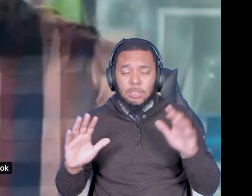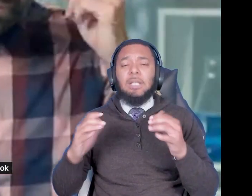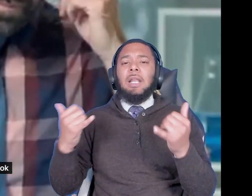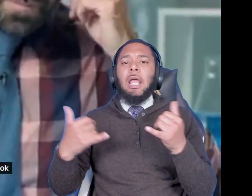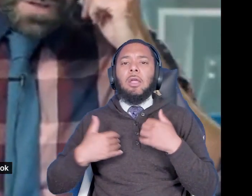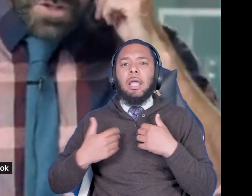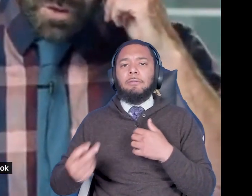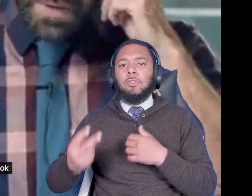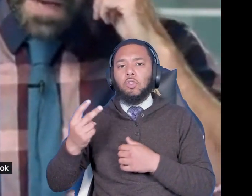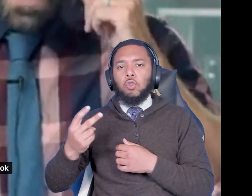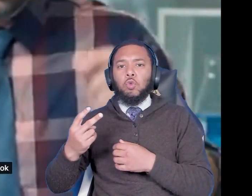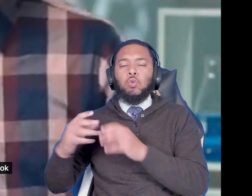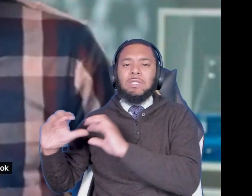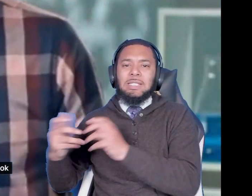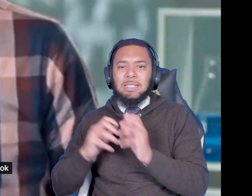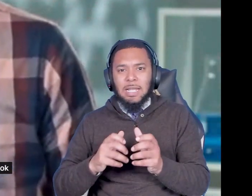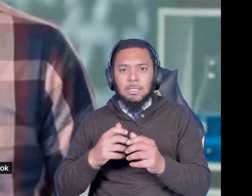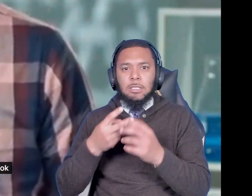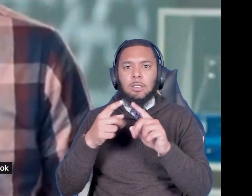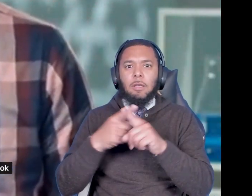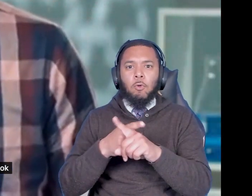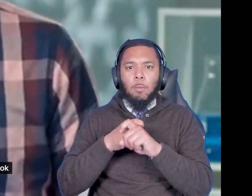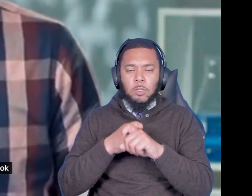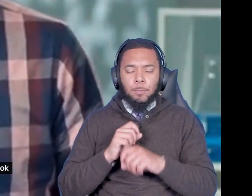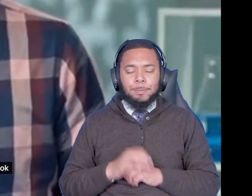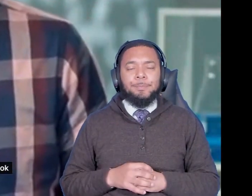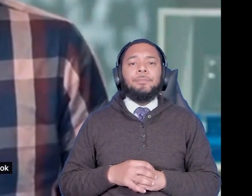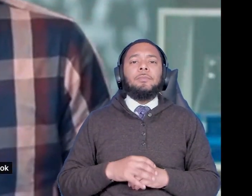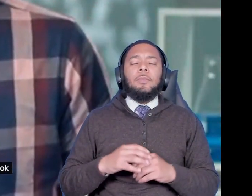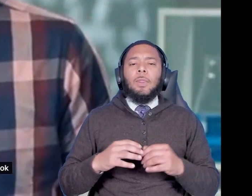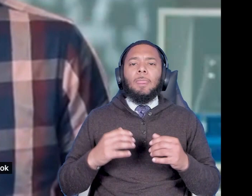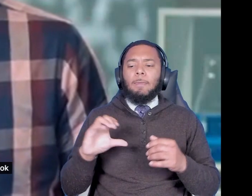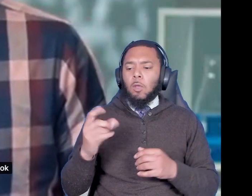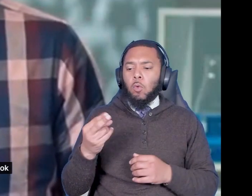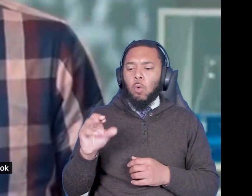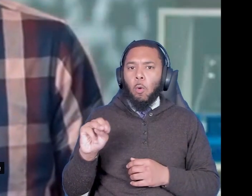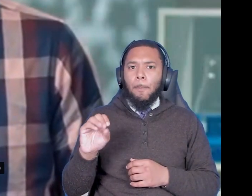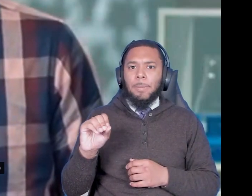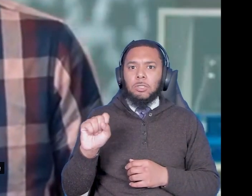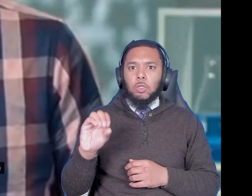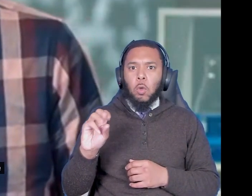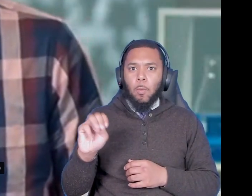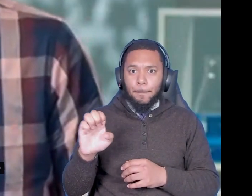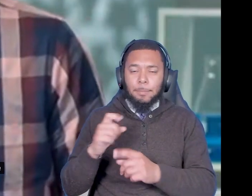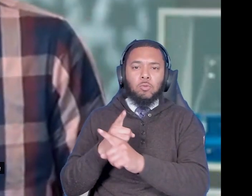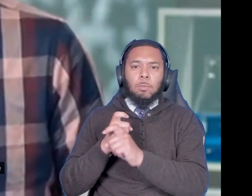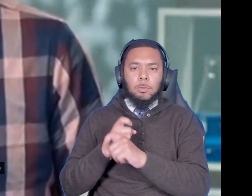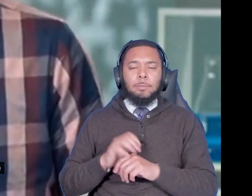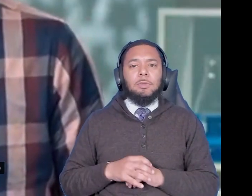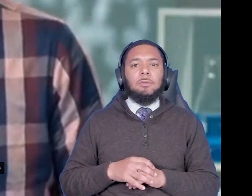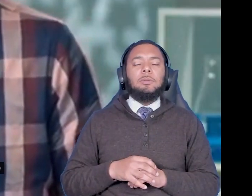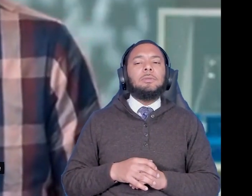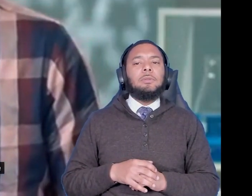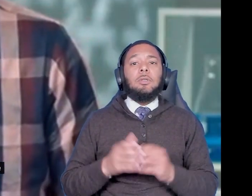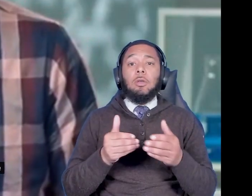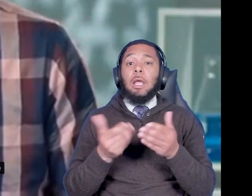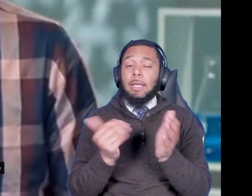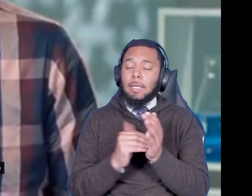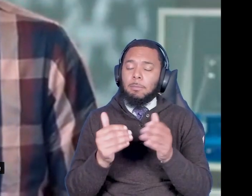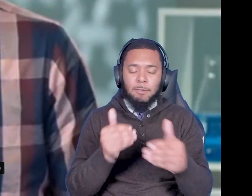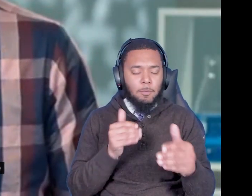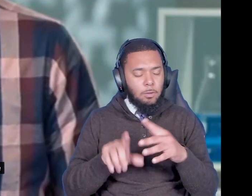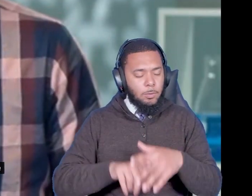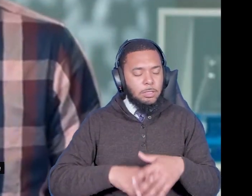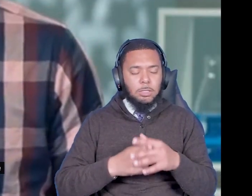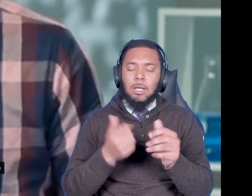chromosomes. So we're going to look at all the different phases that we have here. So before we can